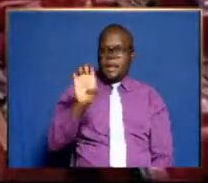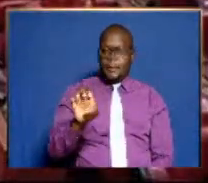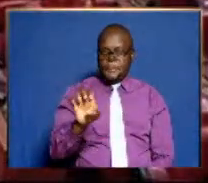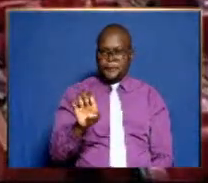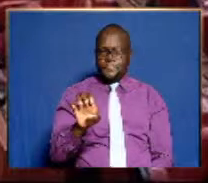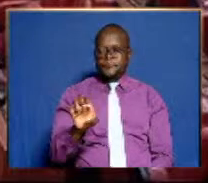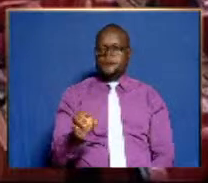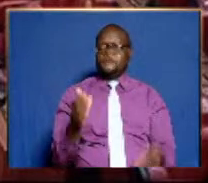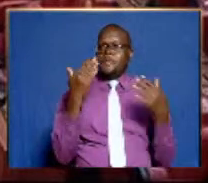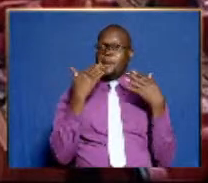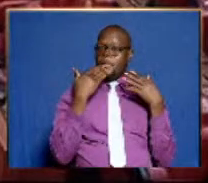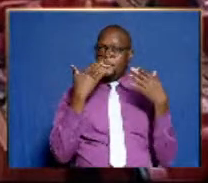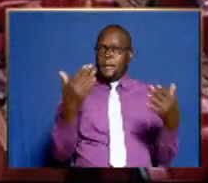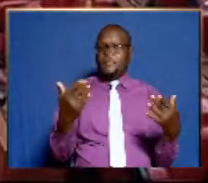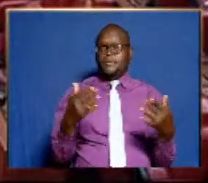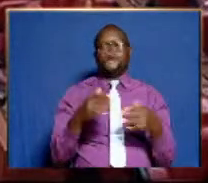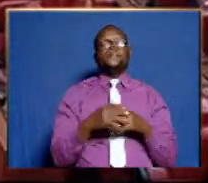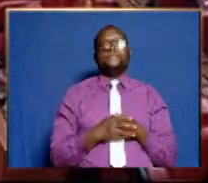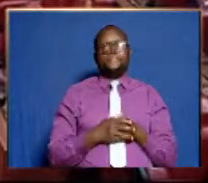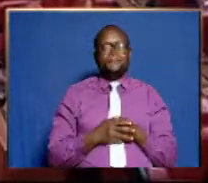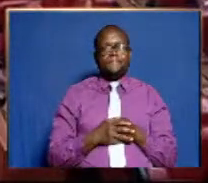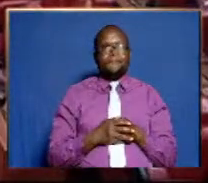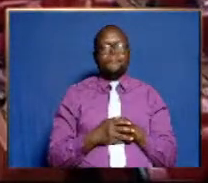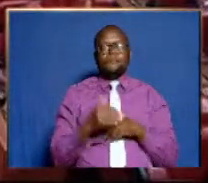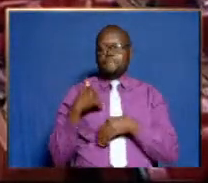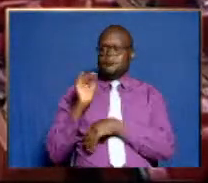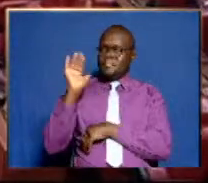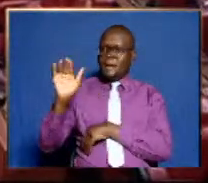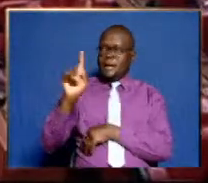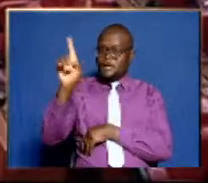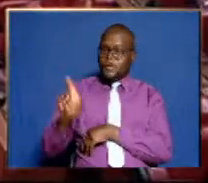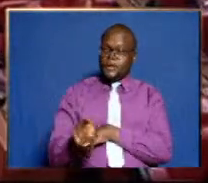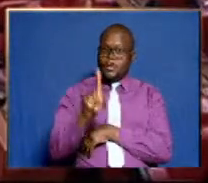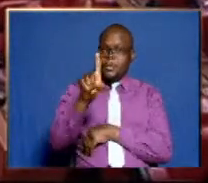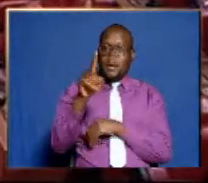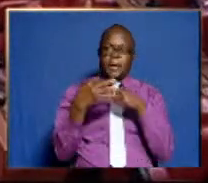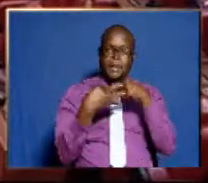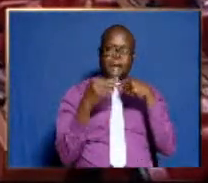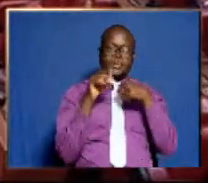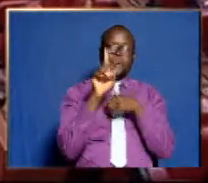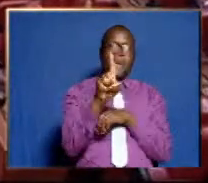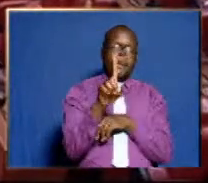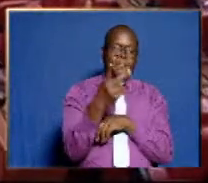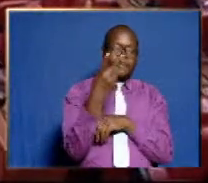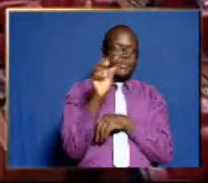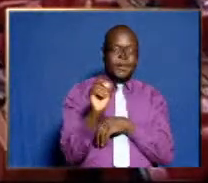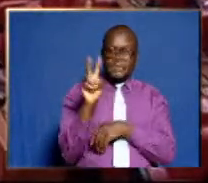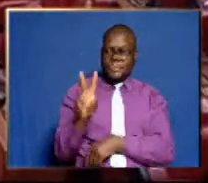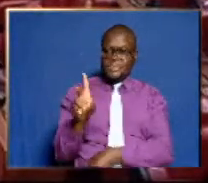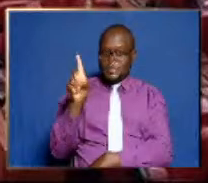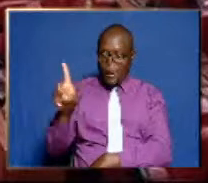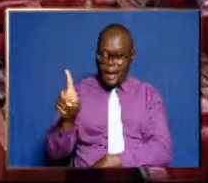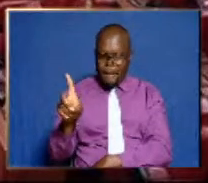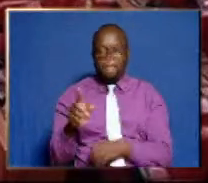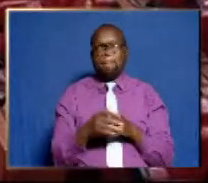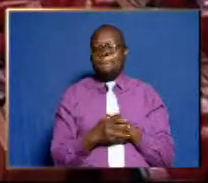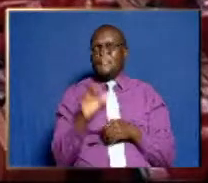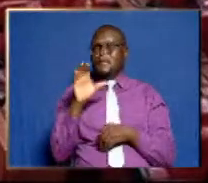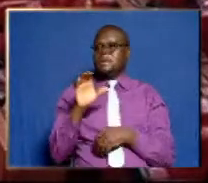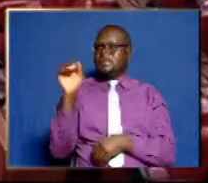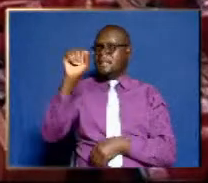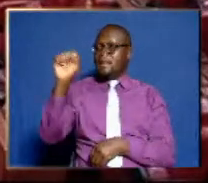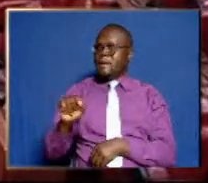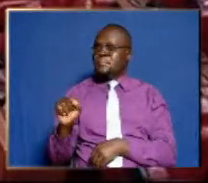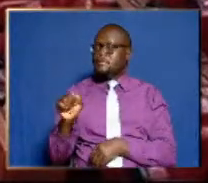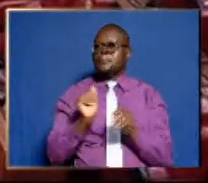Thank you, Honorable Speaker. I rise to ask question number 181 of 2021 to the Cabinet Secretary